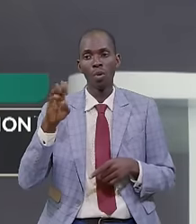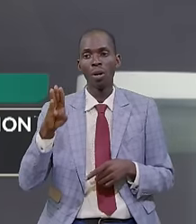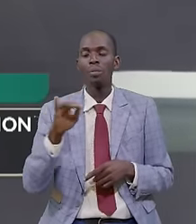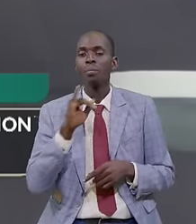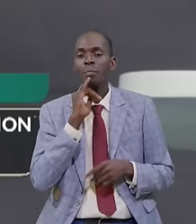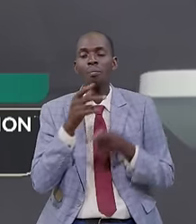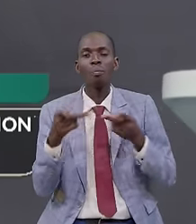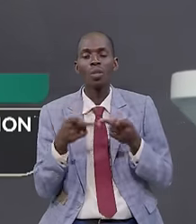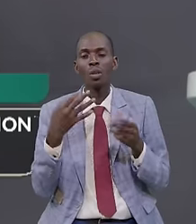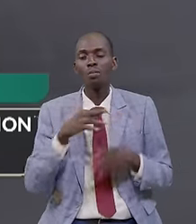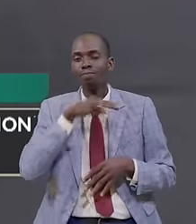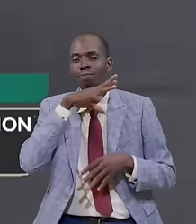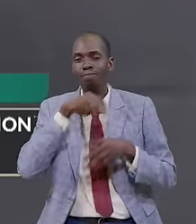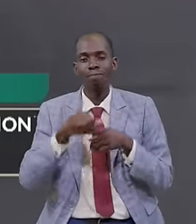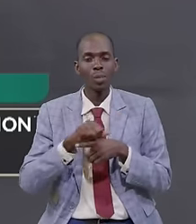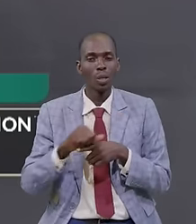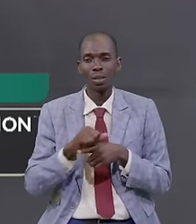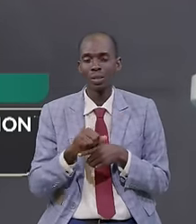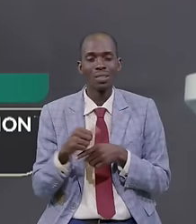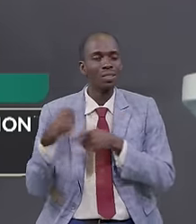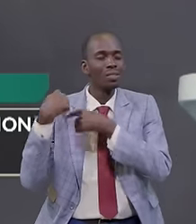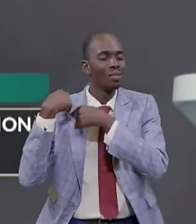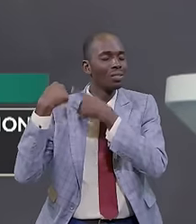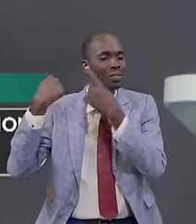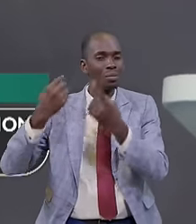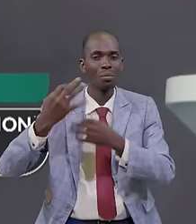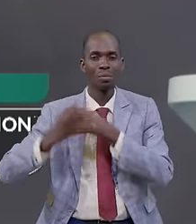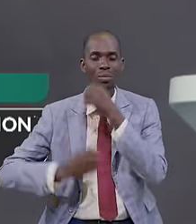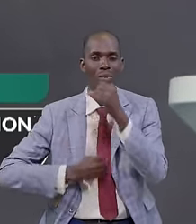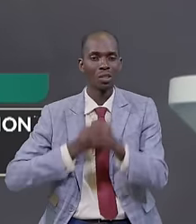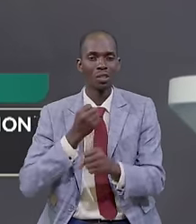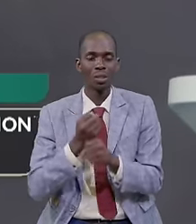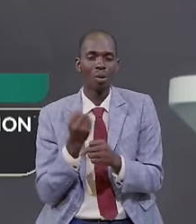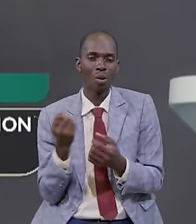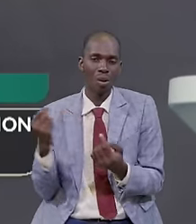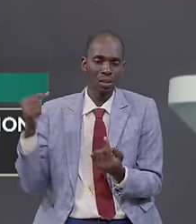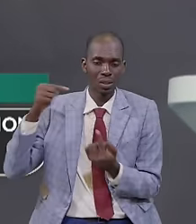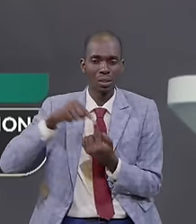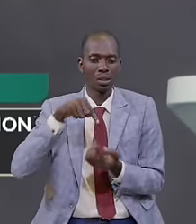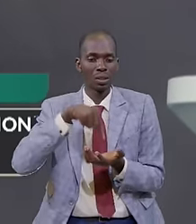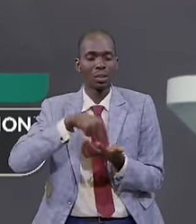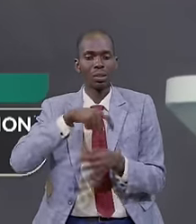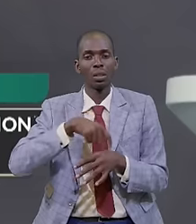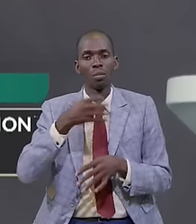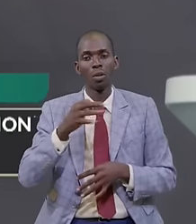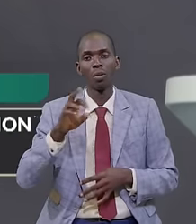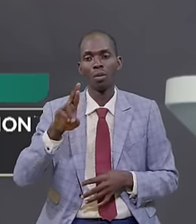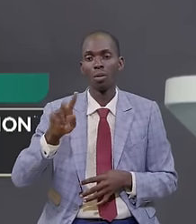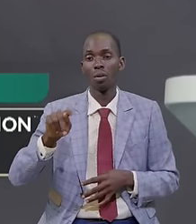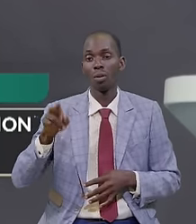had been from ages past until that time. But